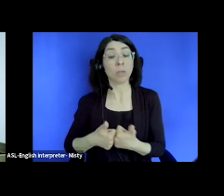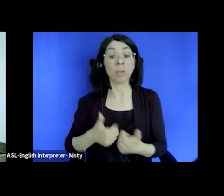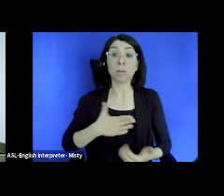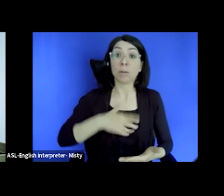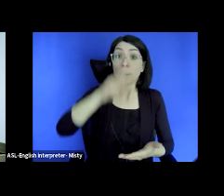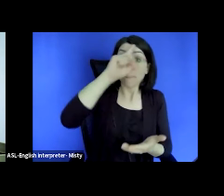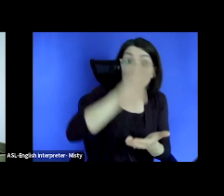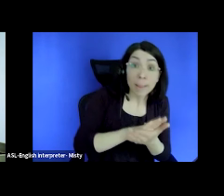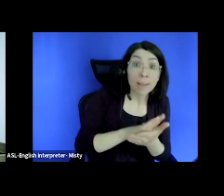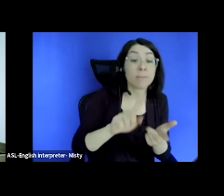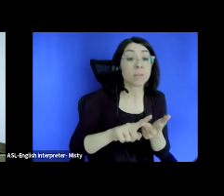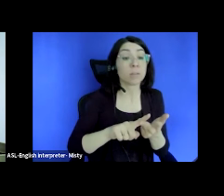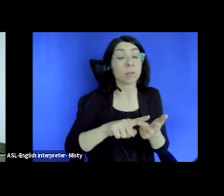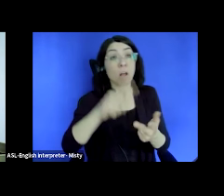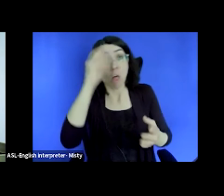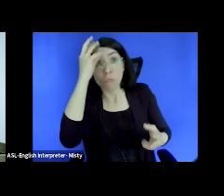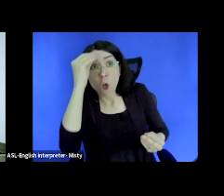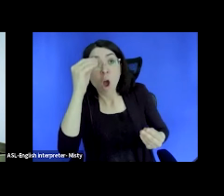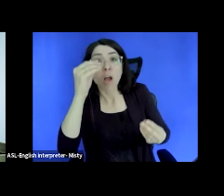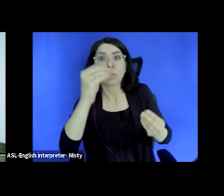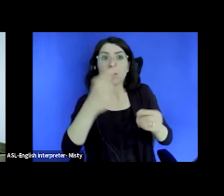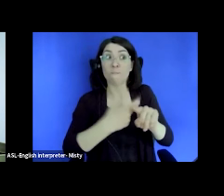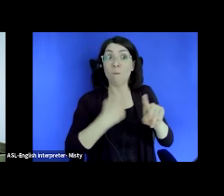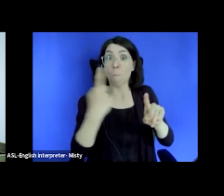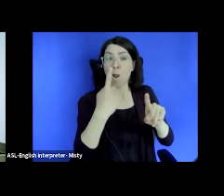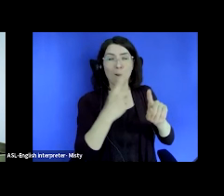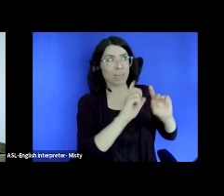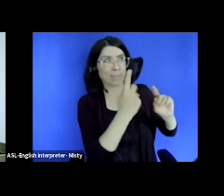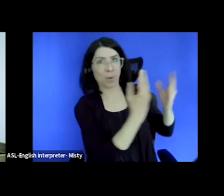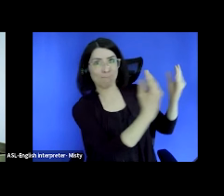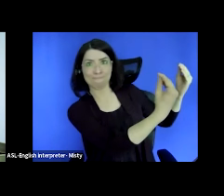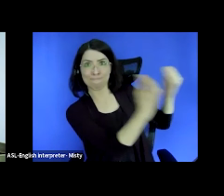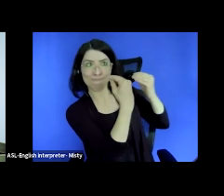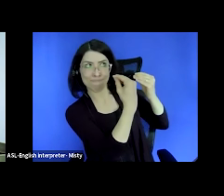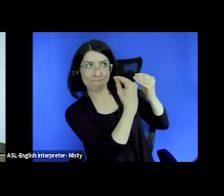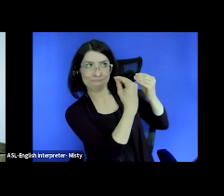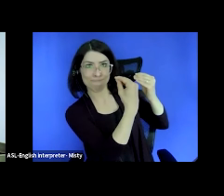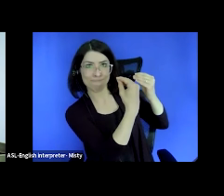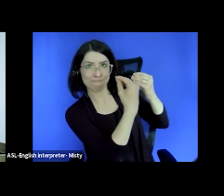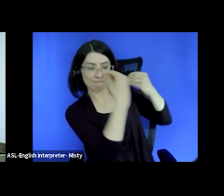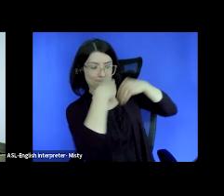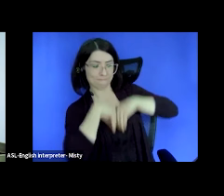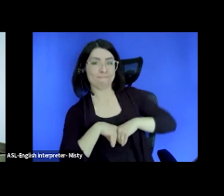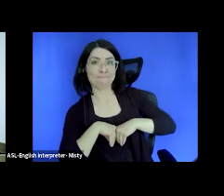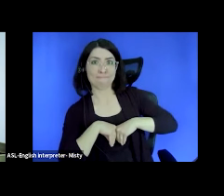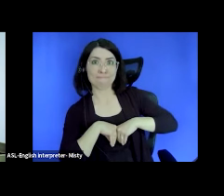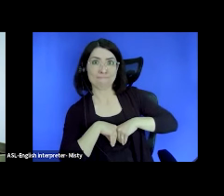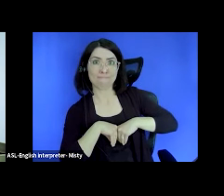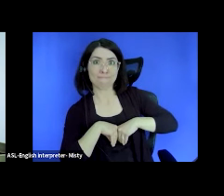we're learning these opinions, and they're not necessarily facts. This means that they can be